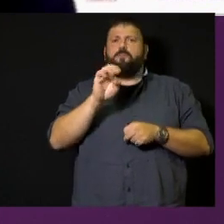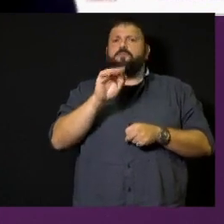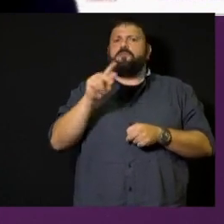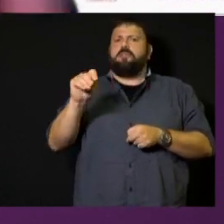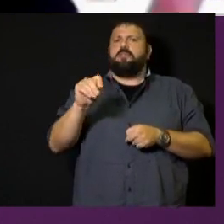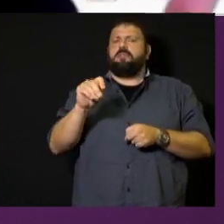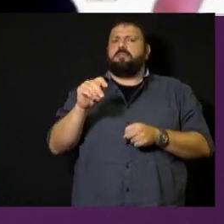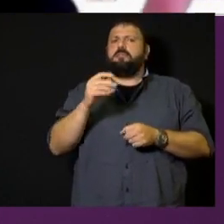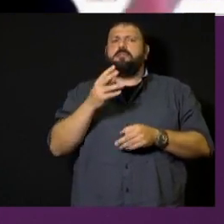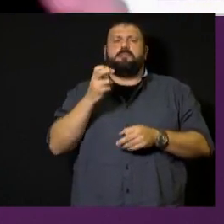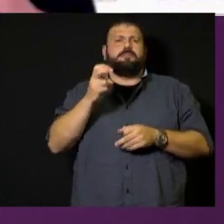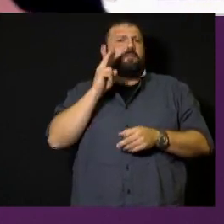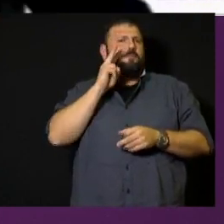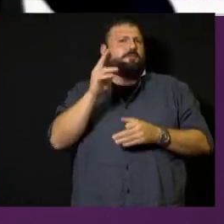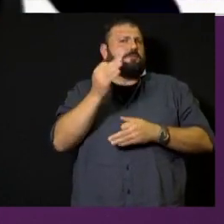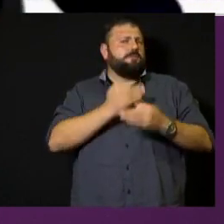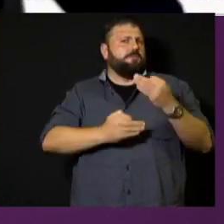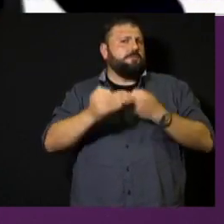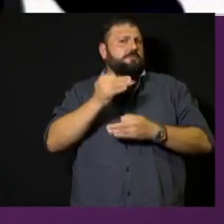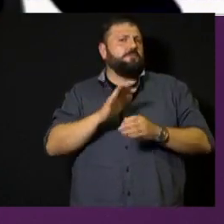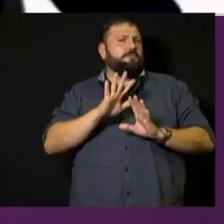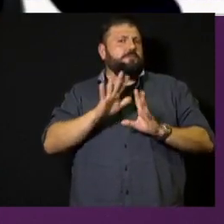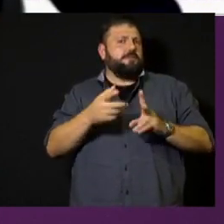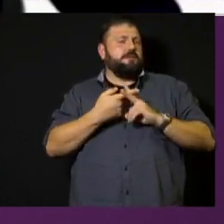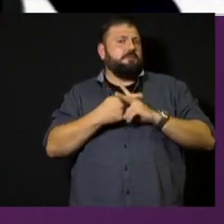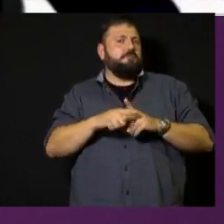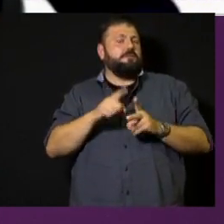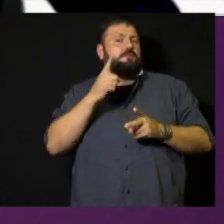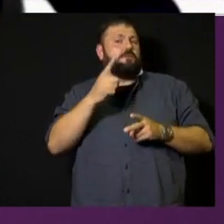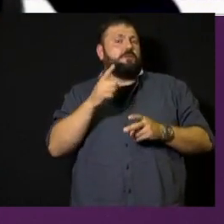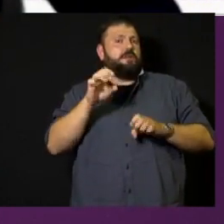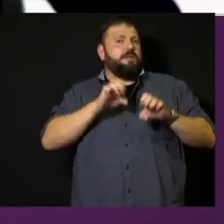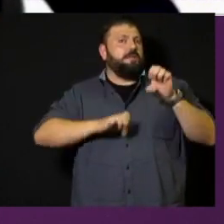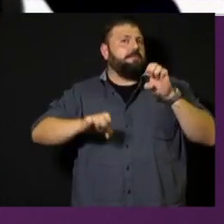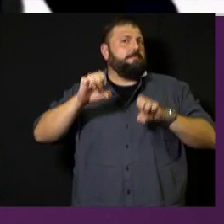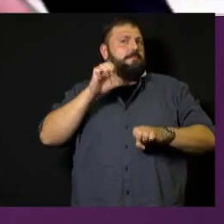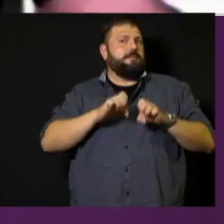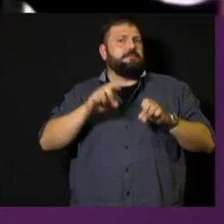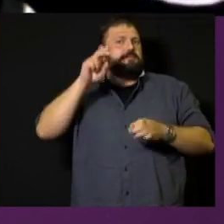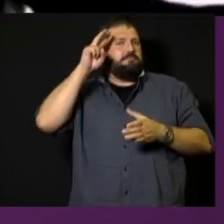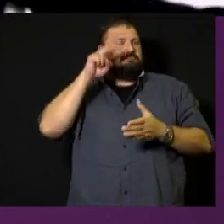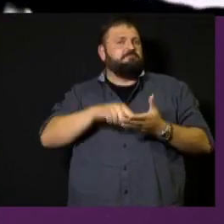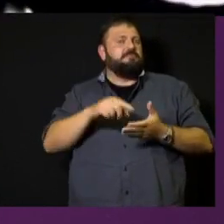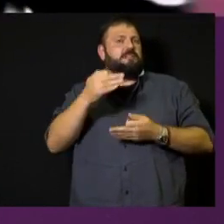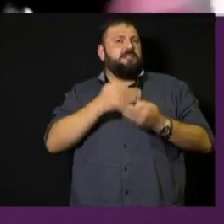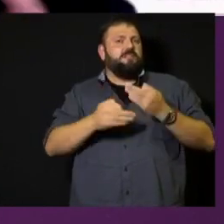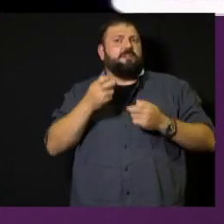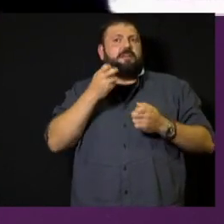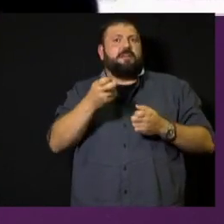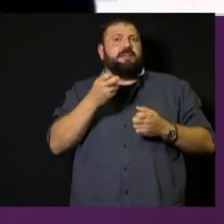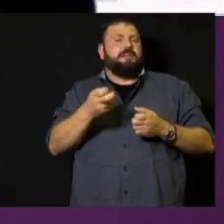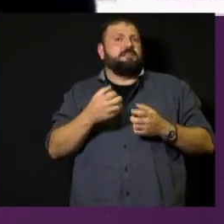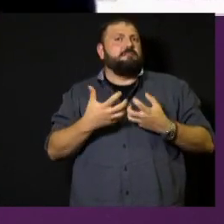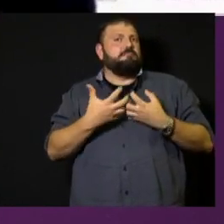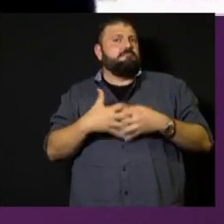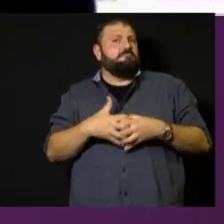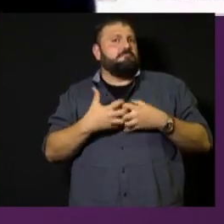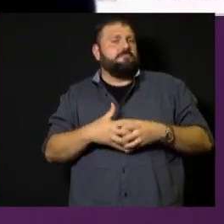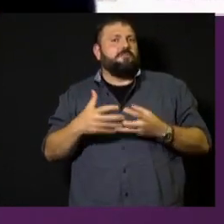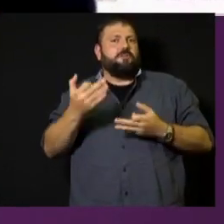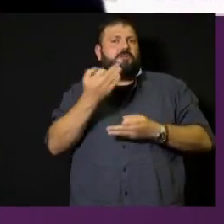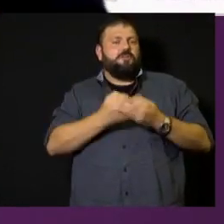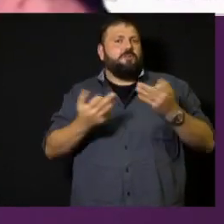like a buffet, because we've seen everything, we've seen all. This company that can give you all type